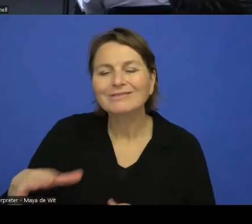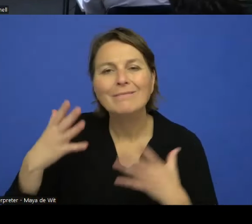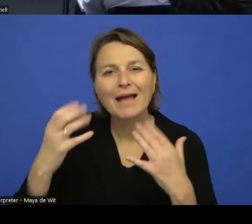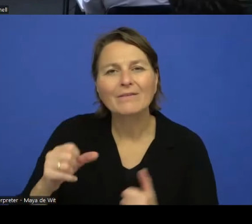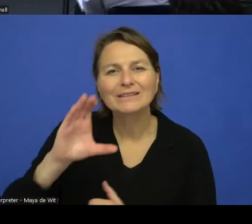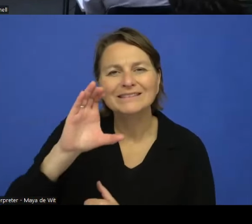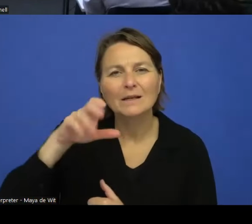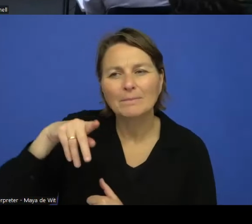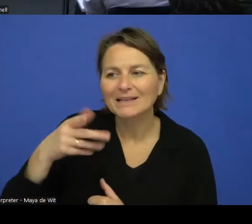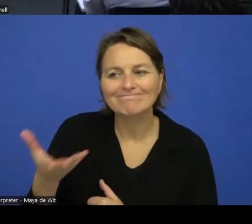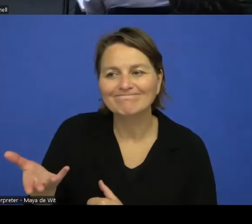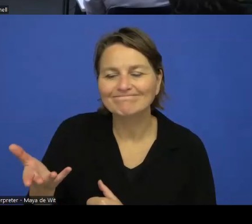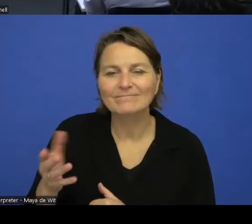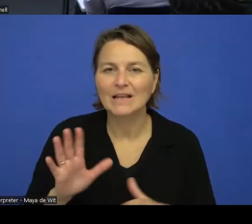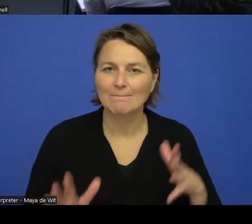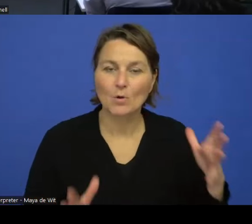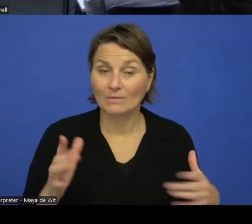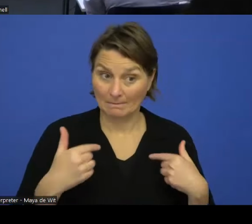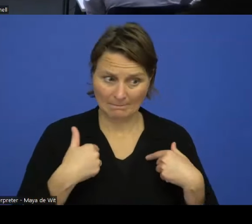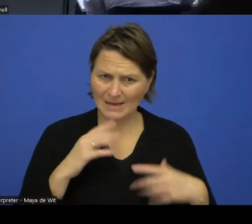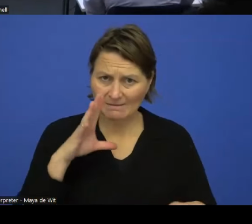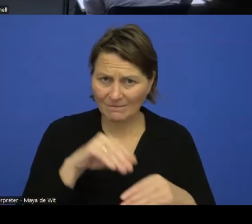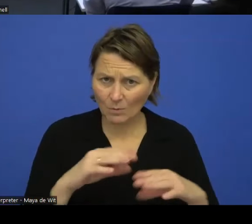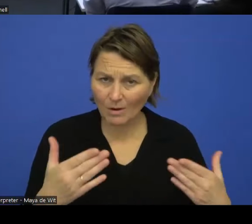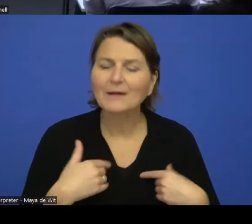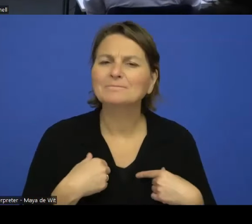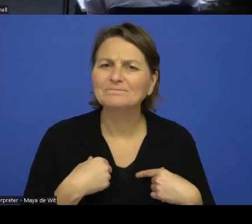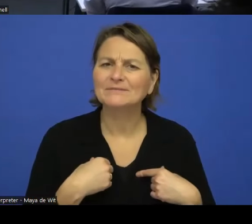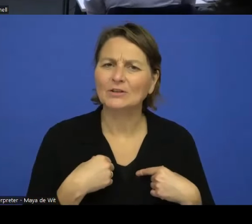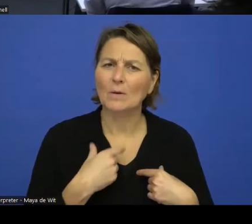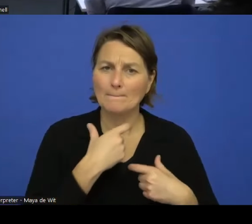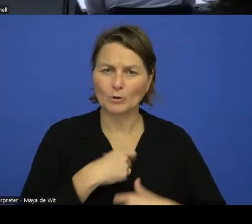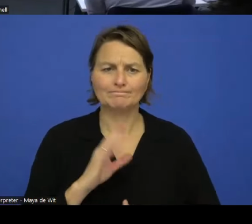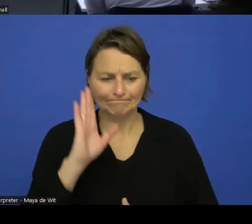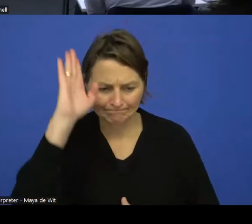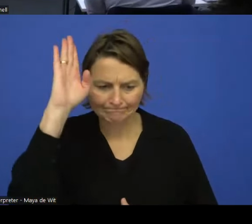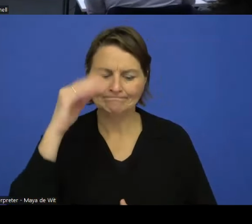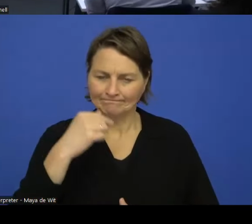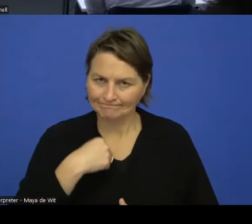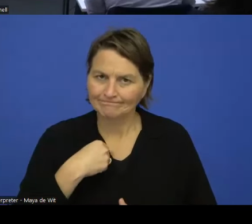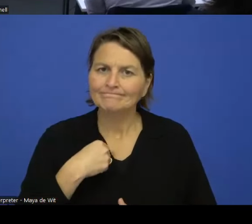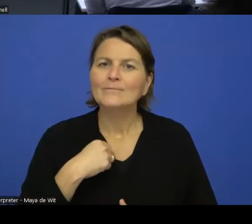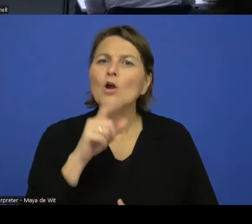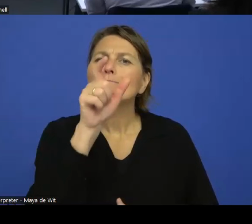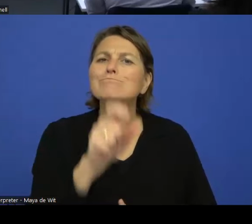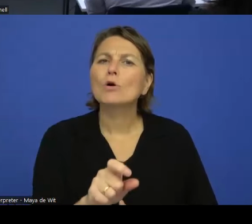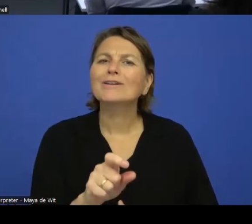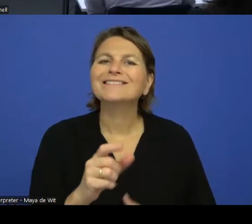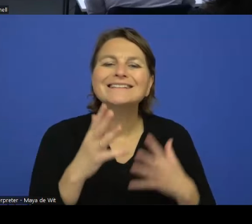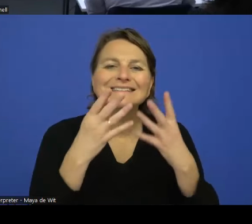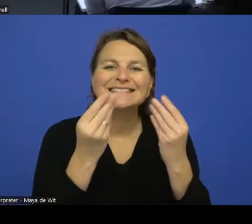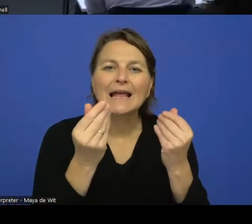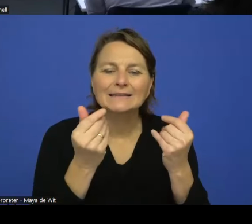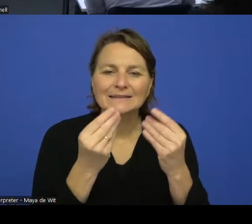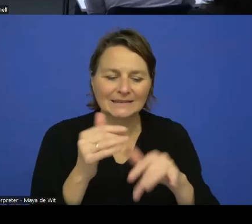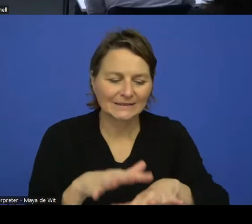the reason I got involved was because they needed someone who could do the user-centered design part, and I was someone who had experience through my PhD of actually